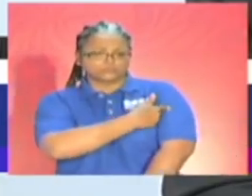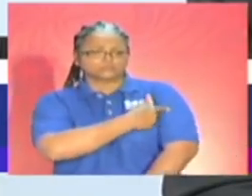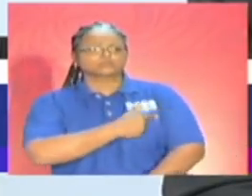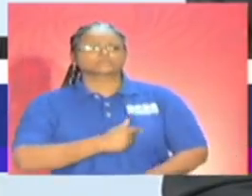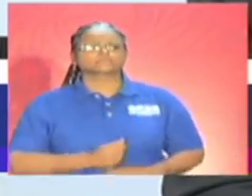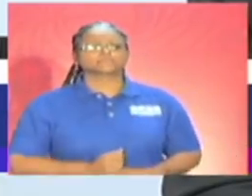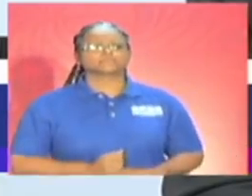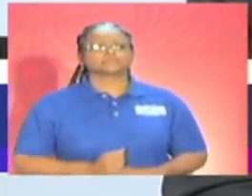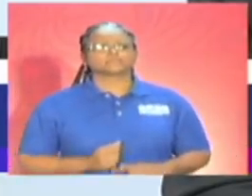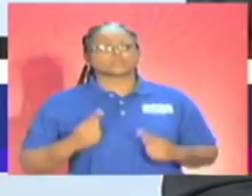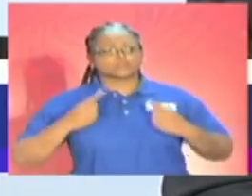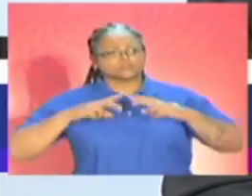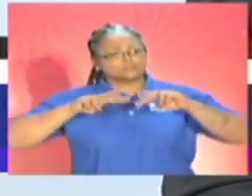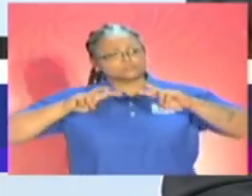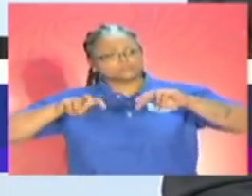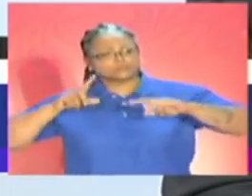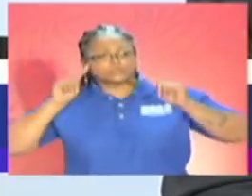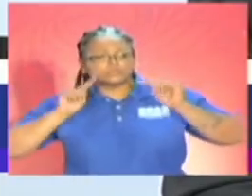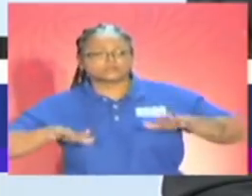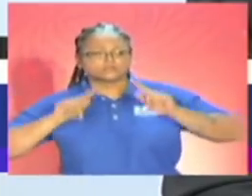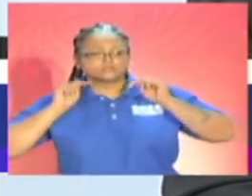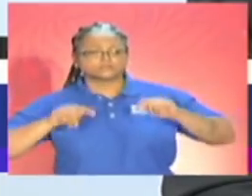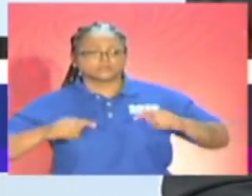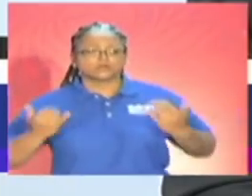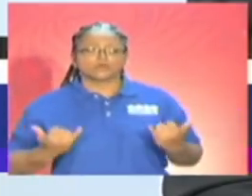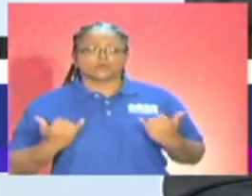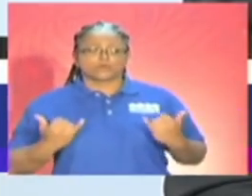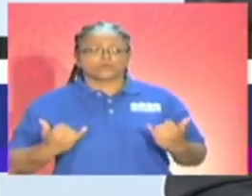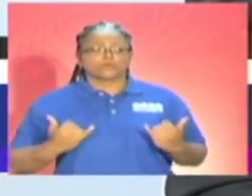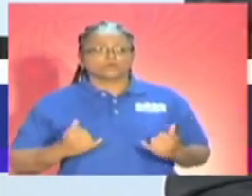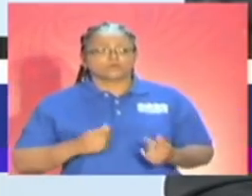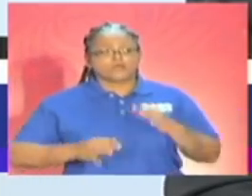vaccine, Moderna vaccine are being trialed at this point in time